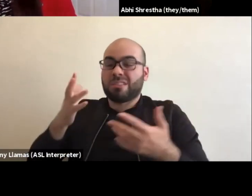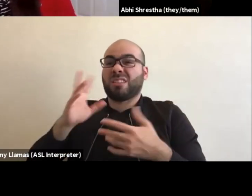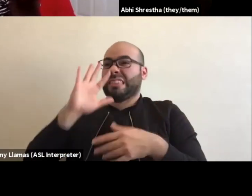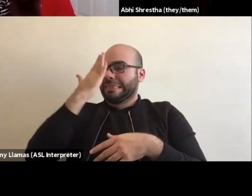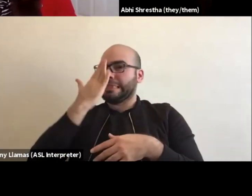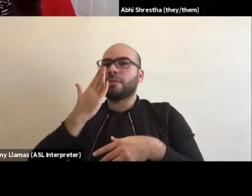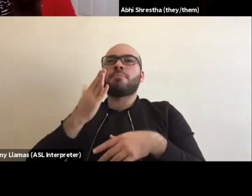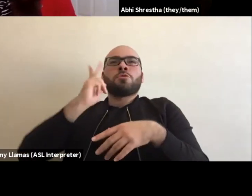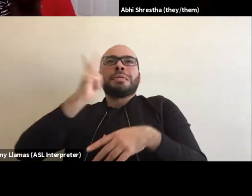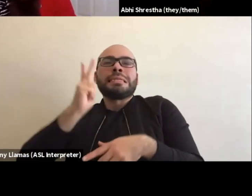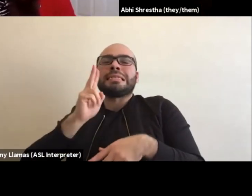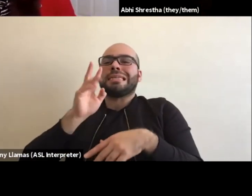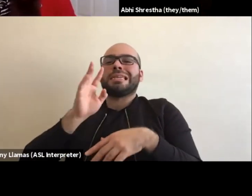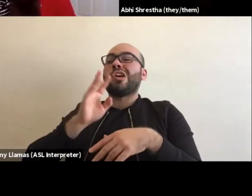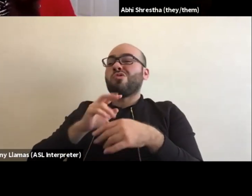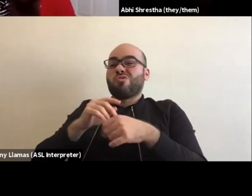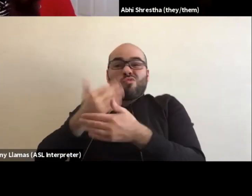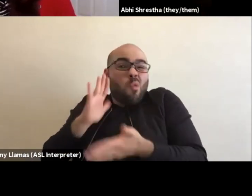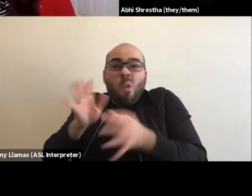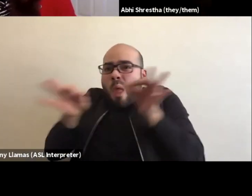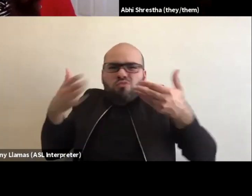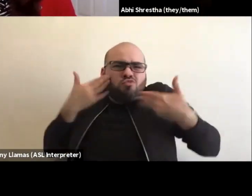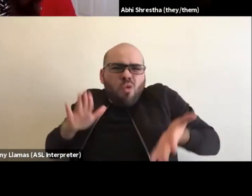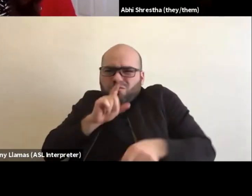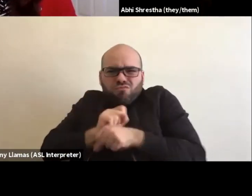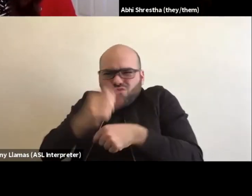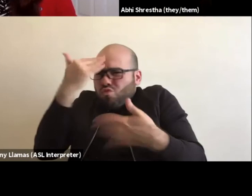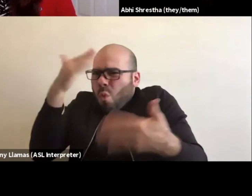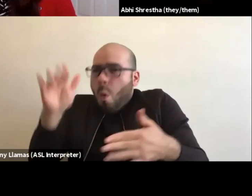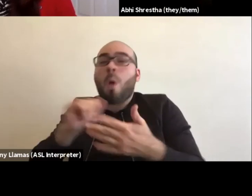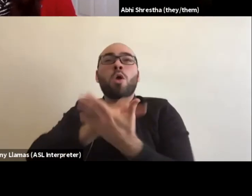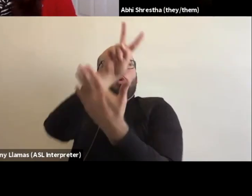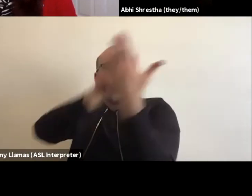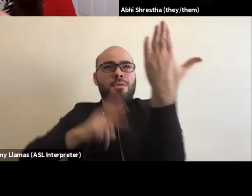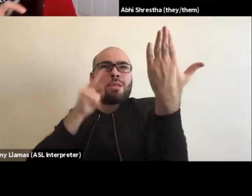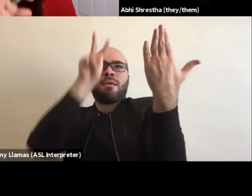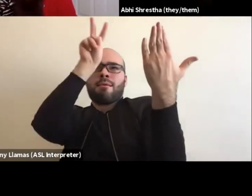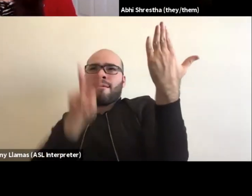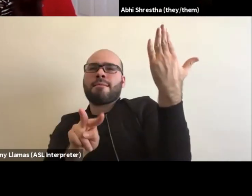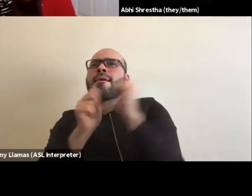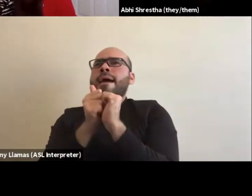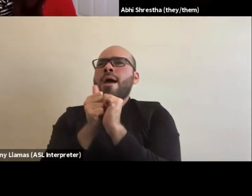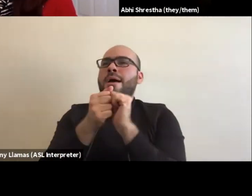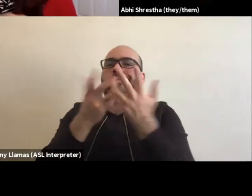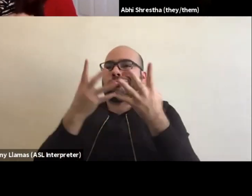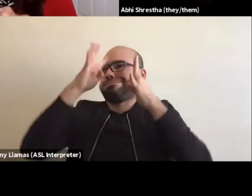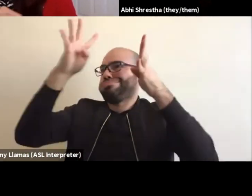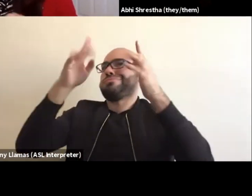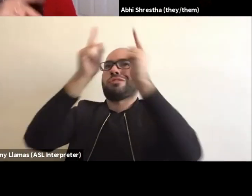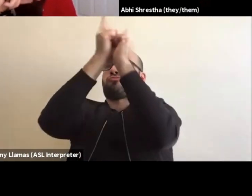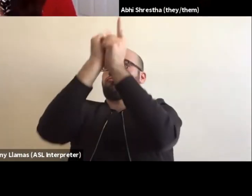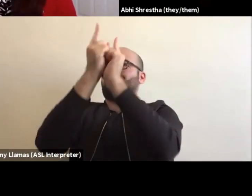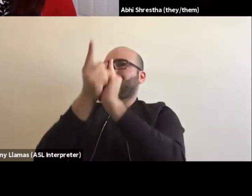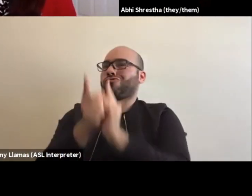make connections and you start to make sense of it in some form or other. But when it comes to like individual lines, just